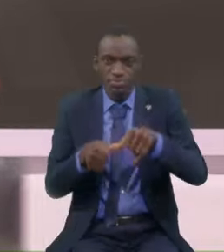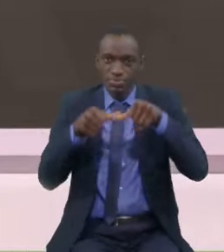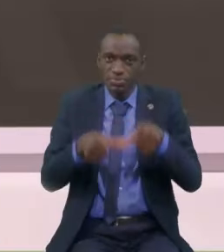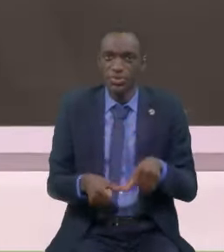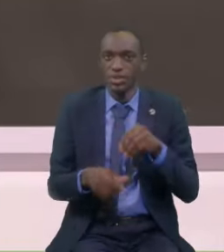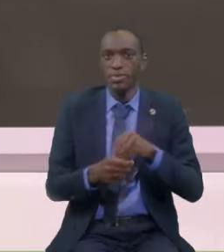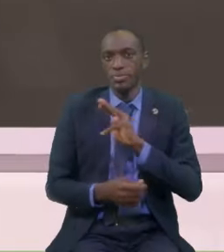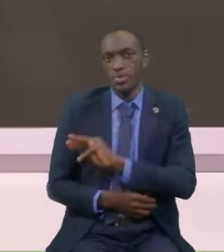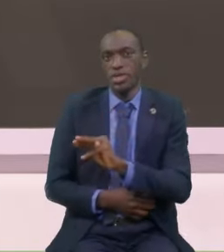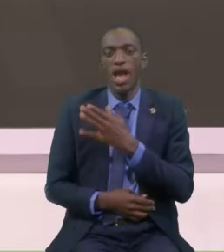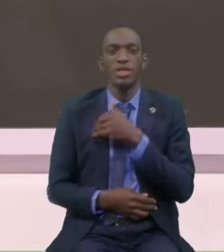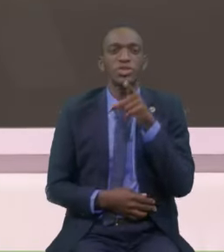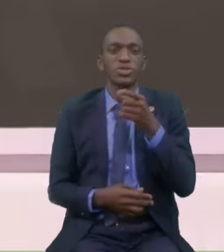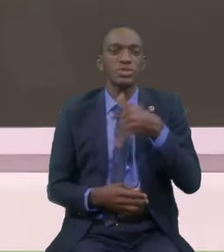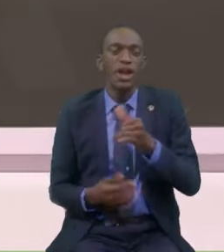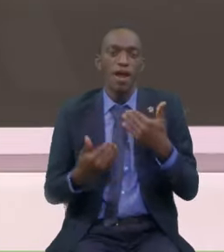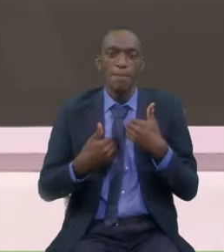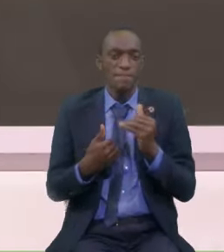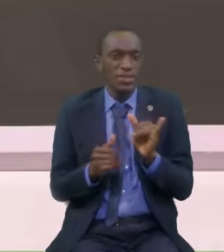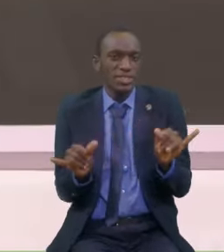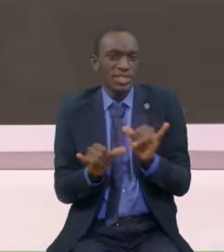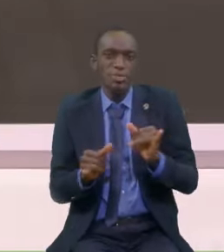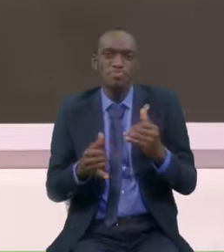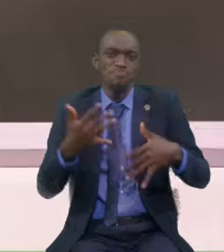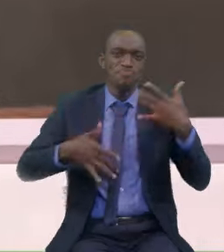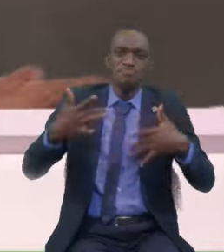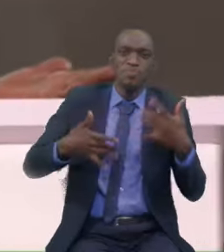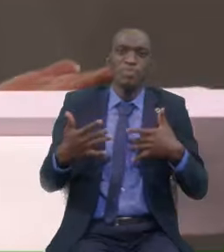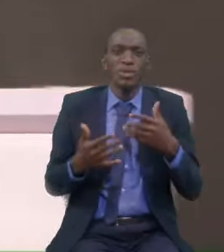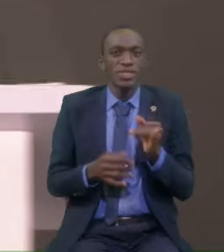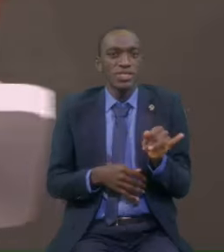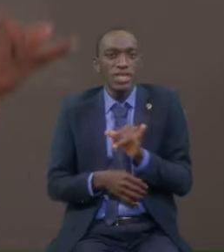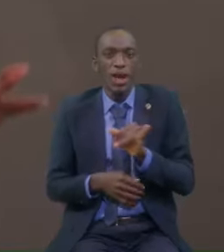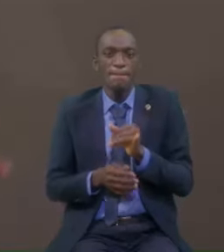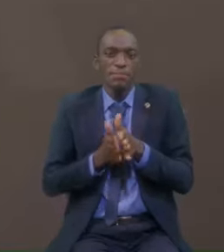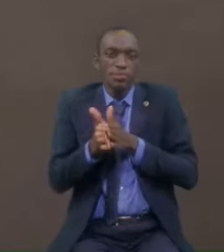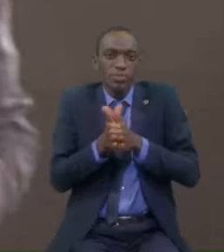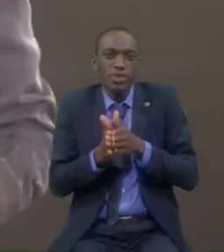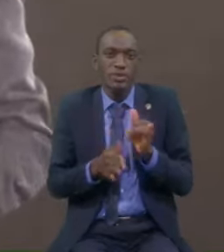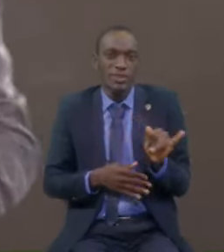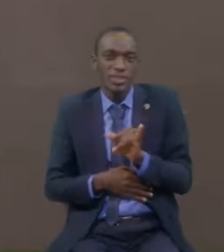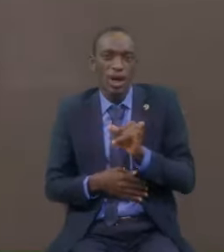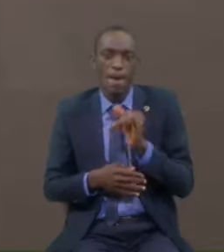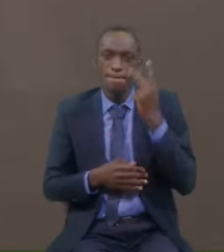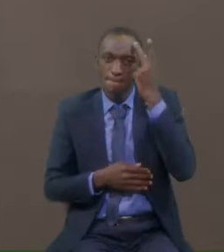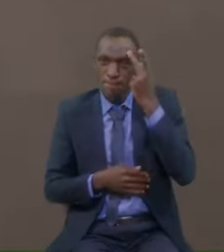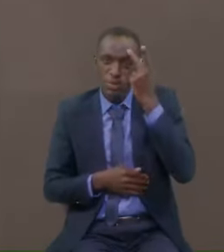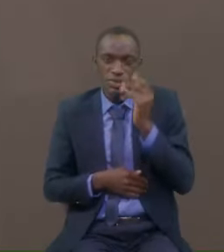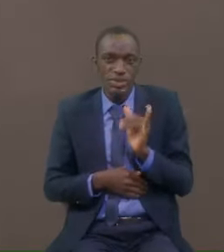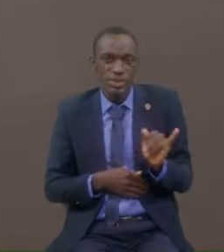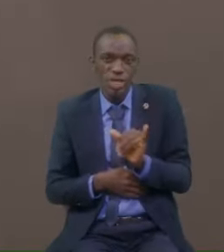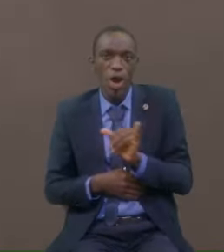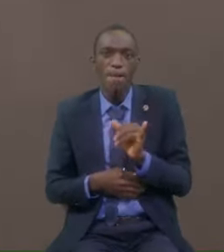the same excitement, the same drive, the same purpose, the same goal. How is it